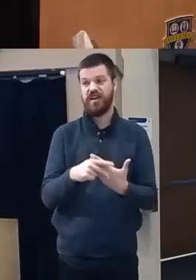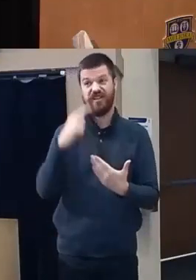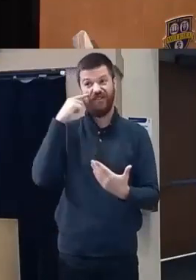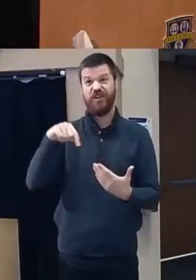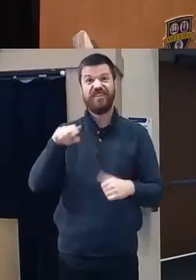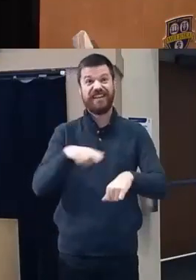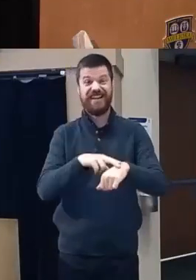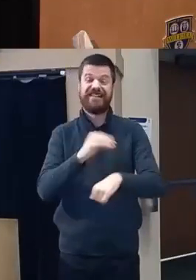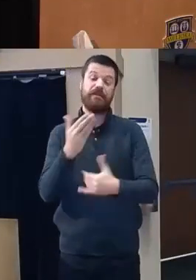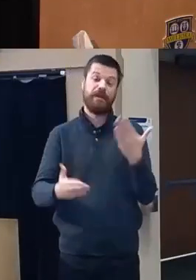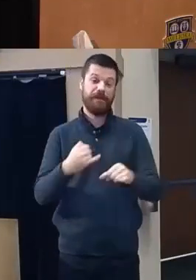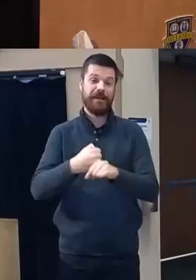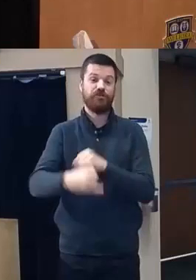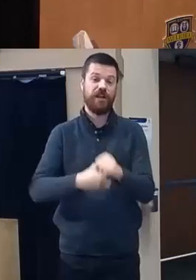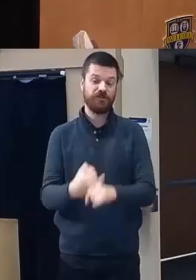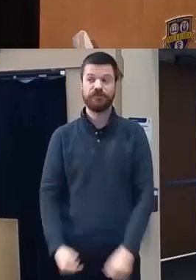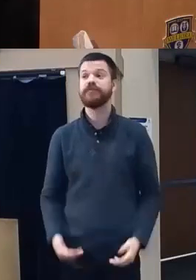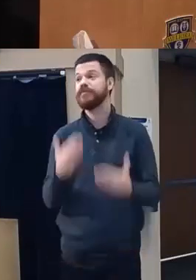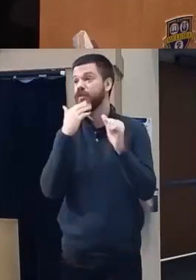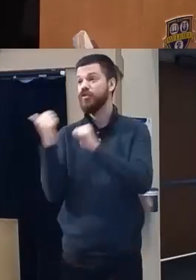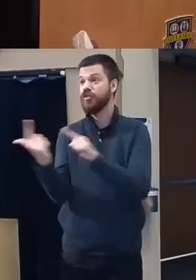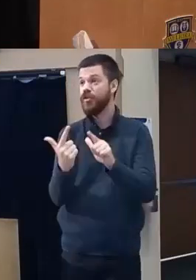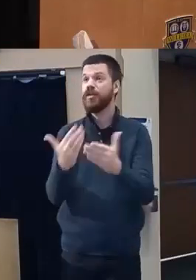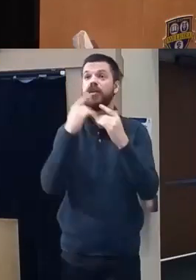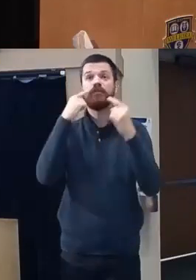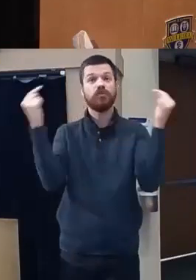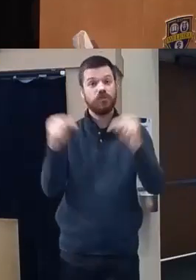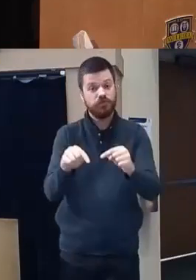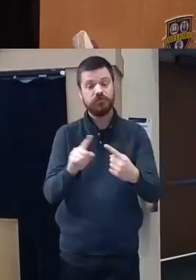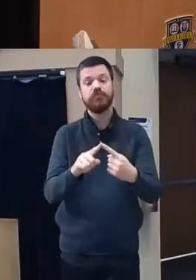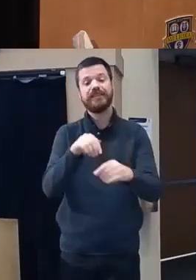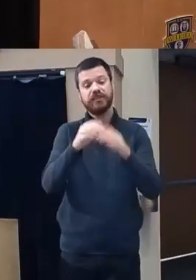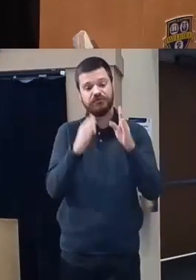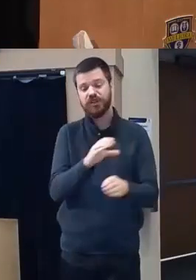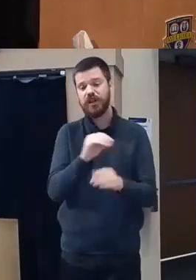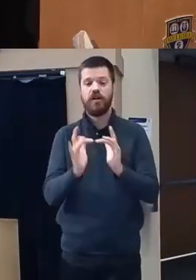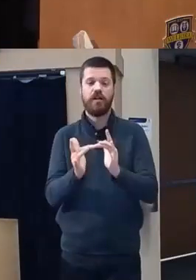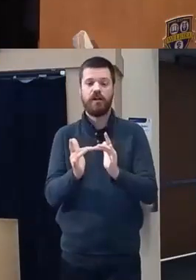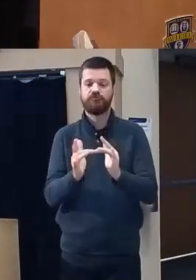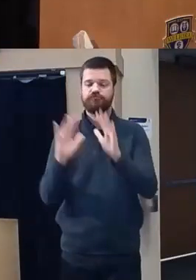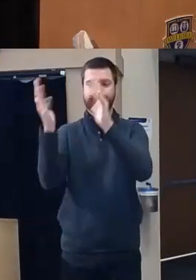nationally, if not internationally. Thank all of you, and thanks everyone for attending both online and in person.